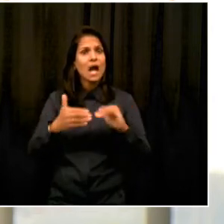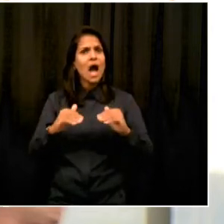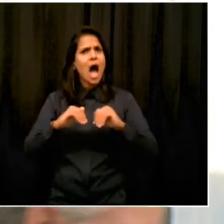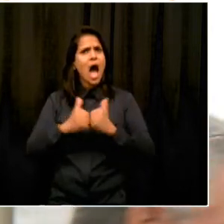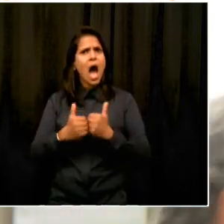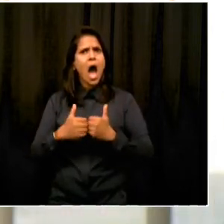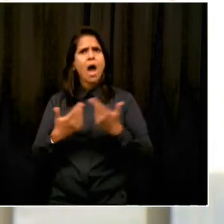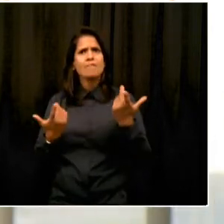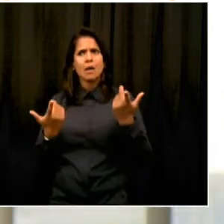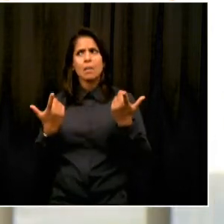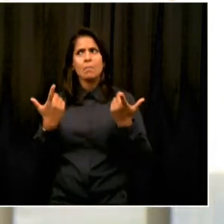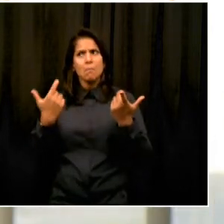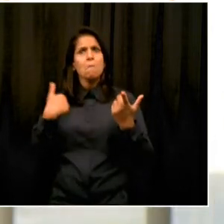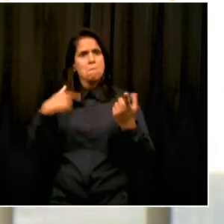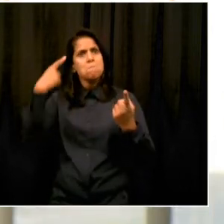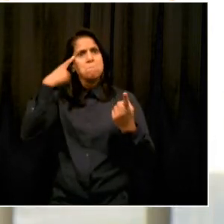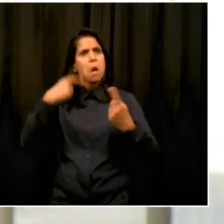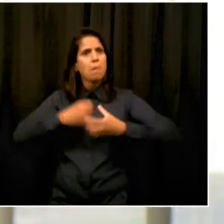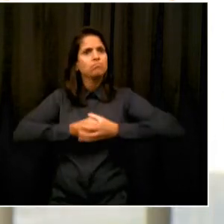competition?